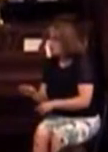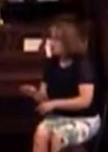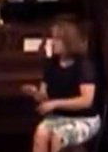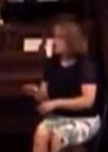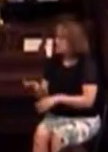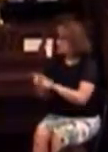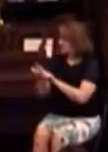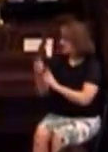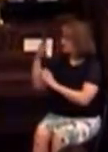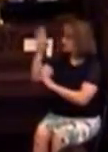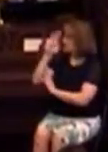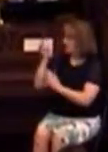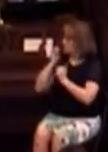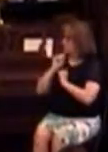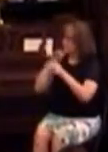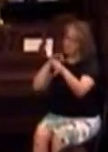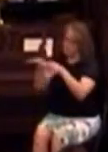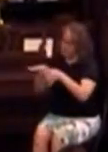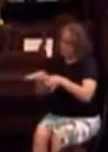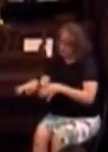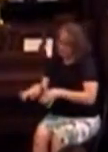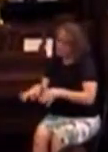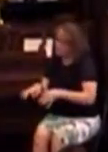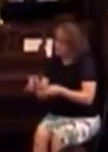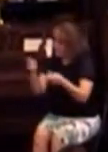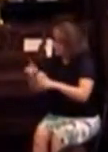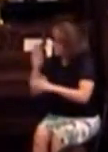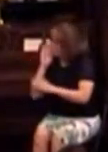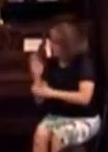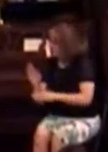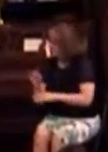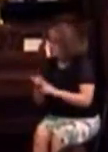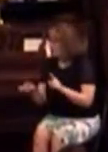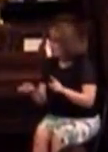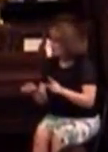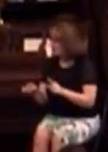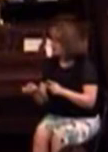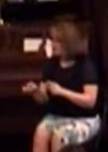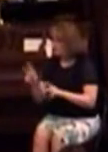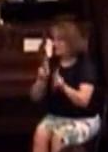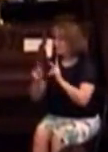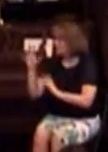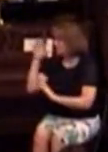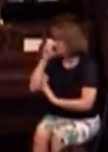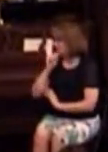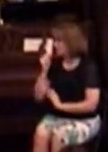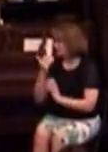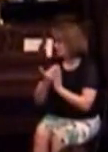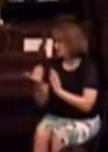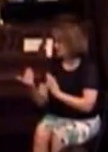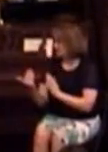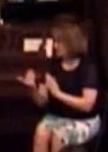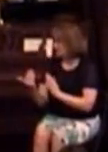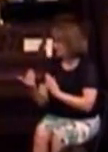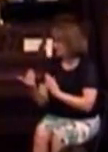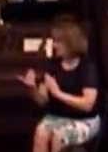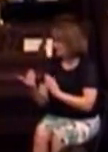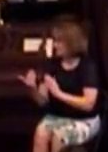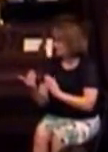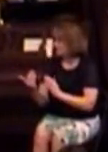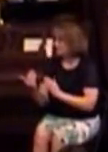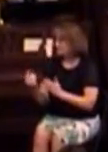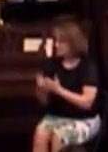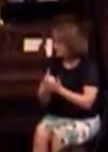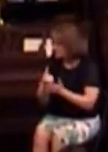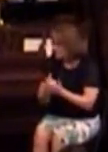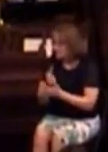and they don't get it. They're blind. Jesus said, the interesting line one time, Jesus said, those who have ears to hear, let them hear.